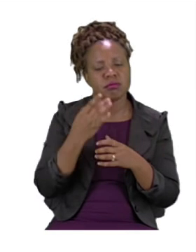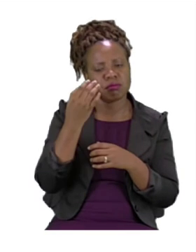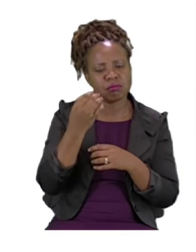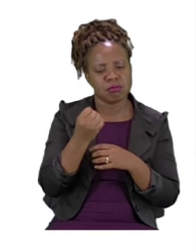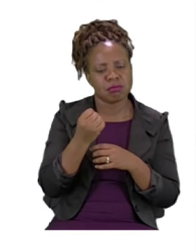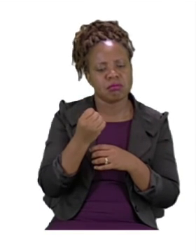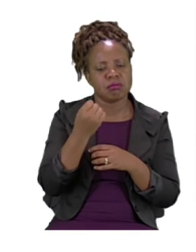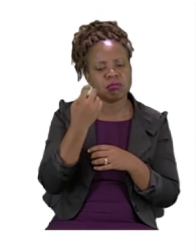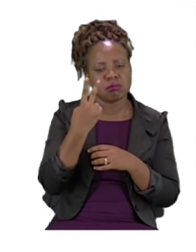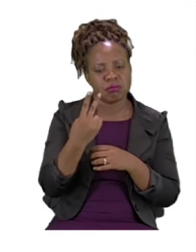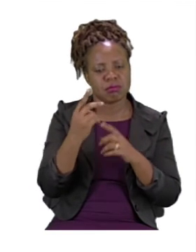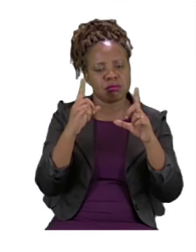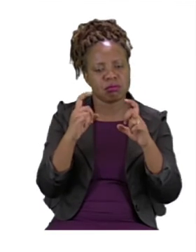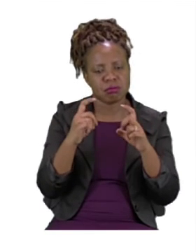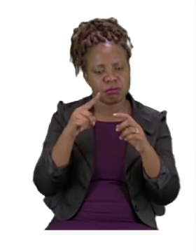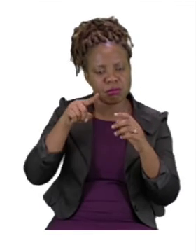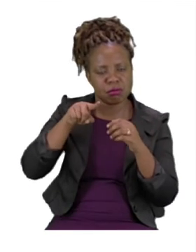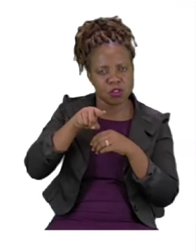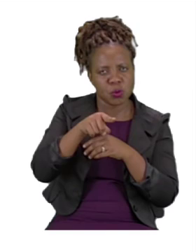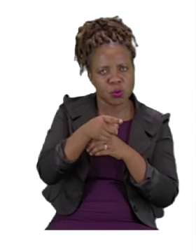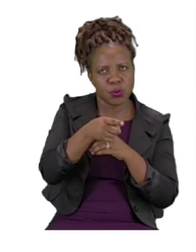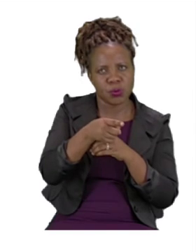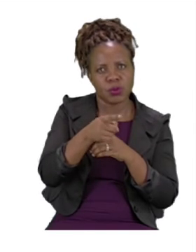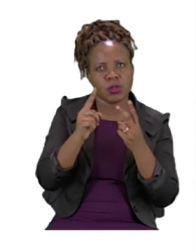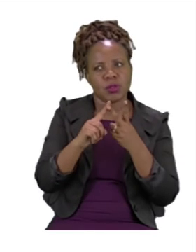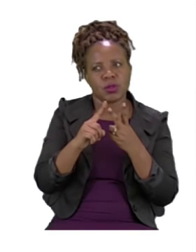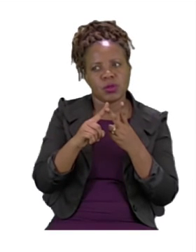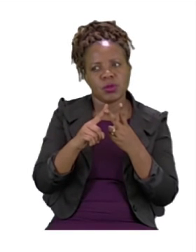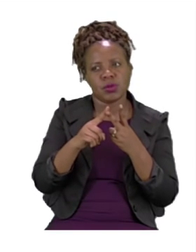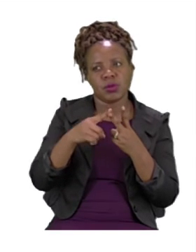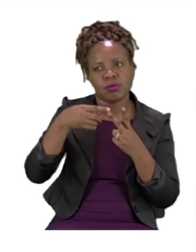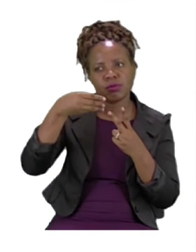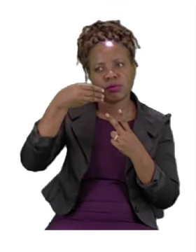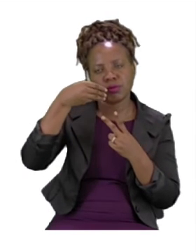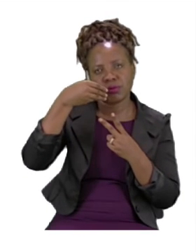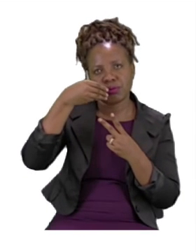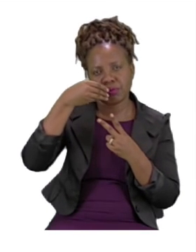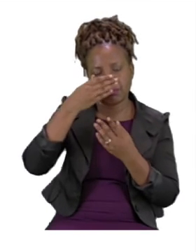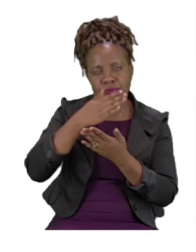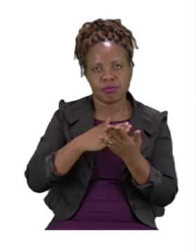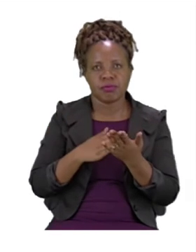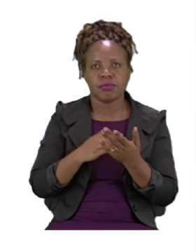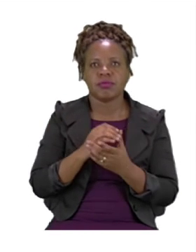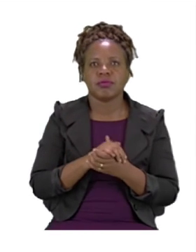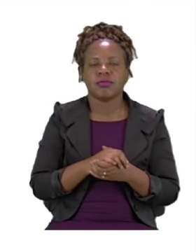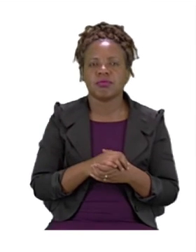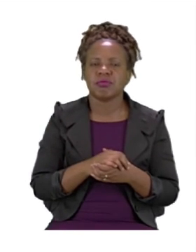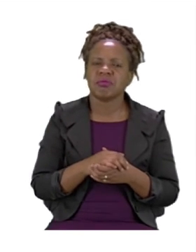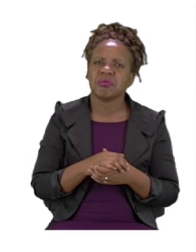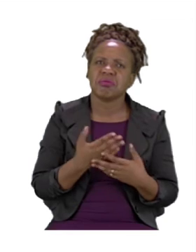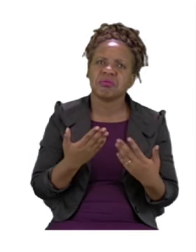screwdriver, and below it we have the pizza slice. Do we